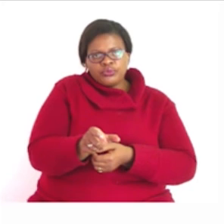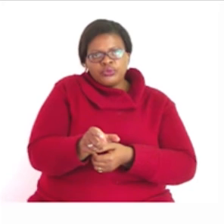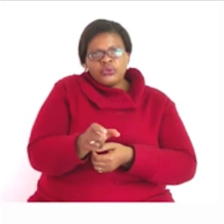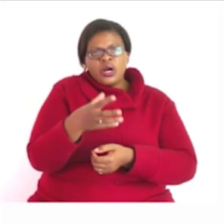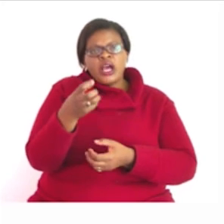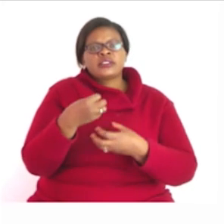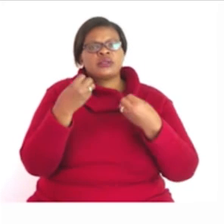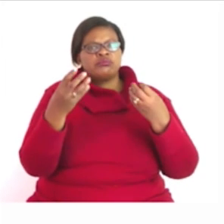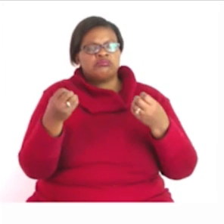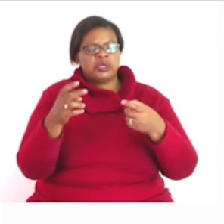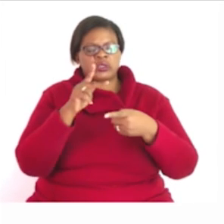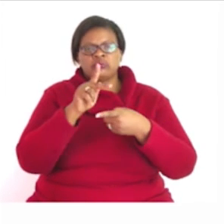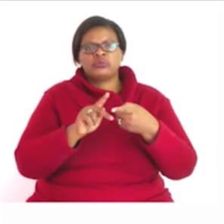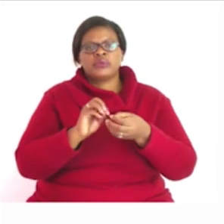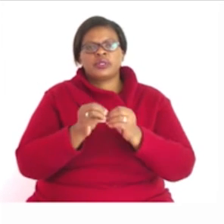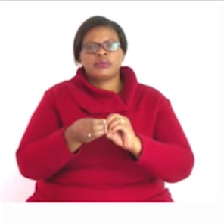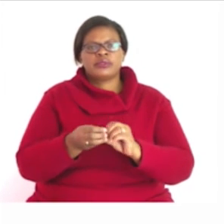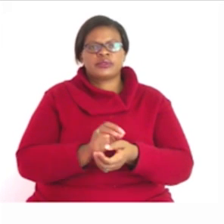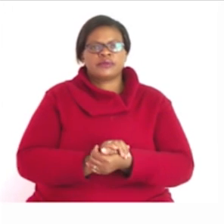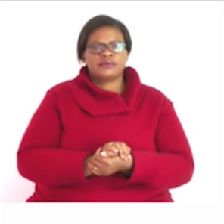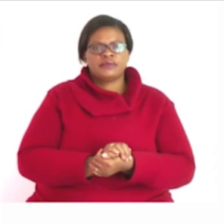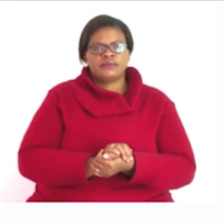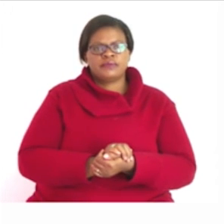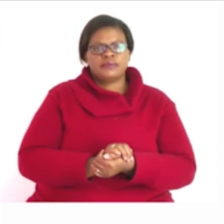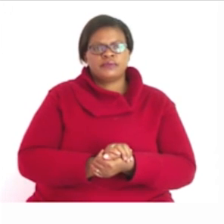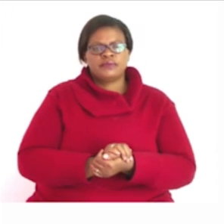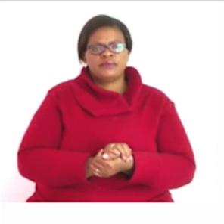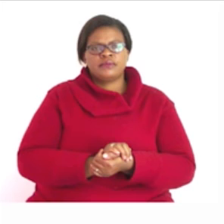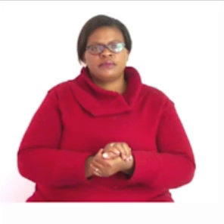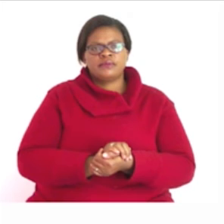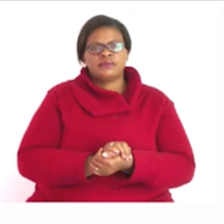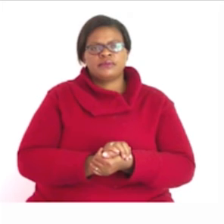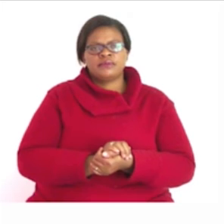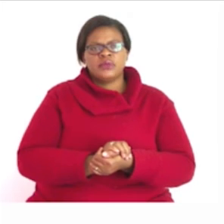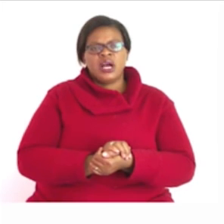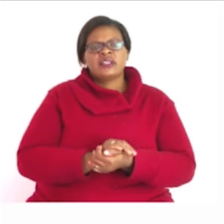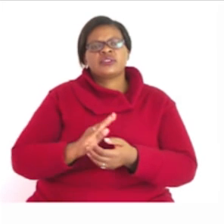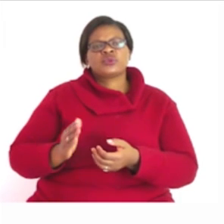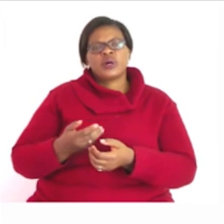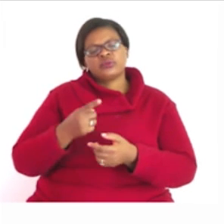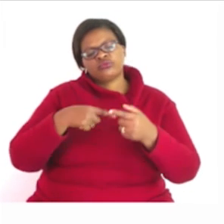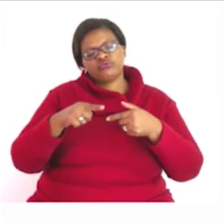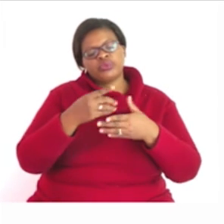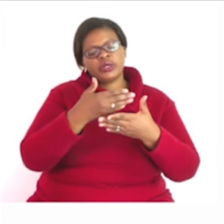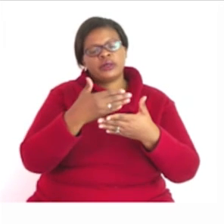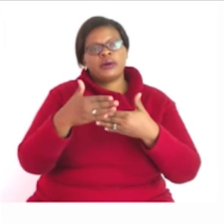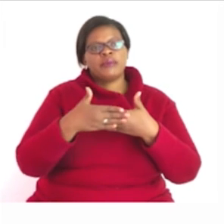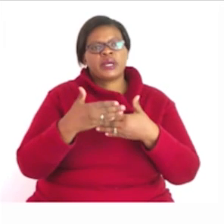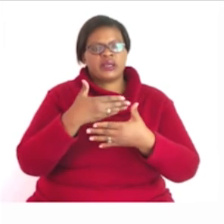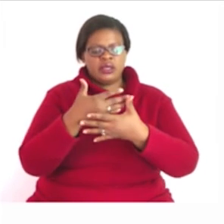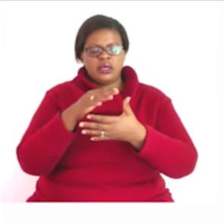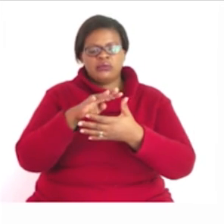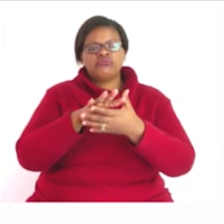the most prime numbers. Now, I just quickly want us to go to our table so that I